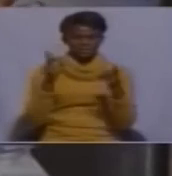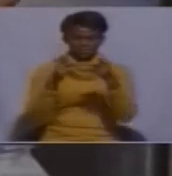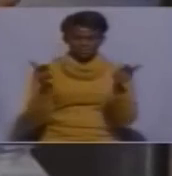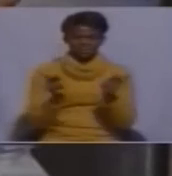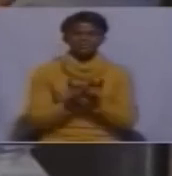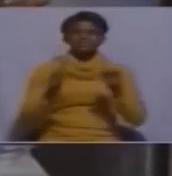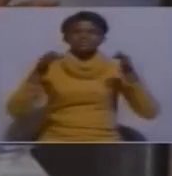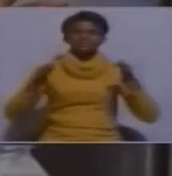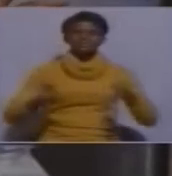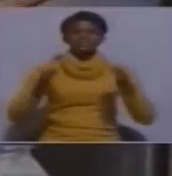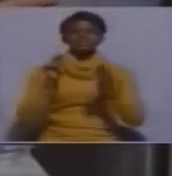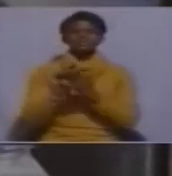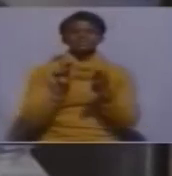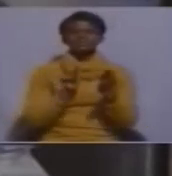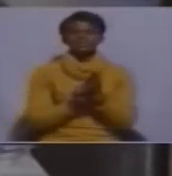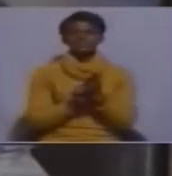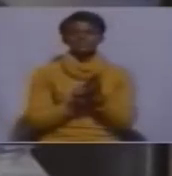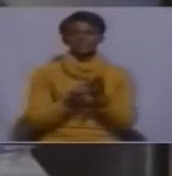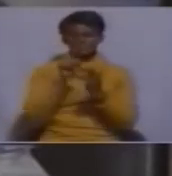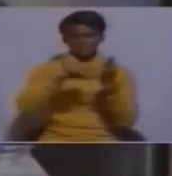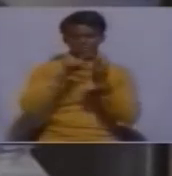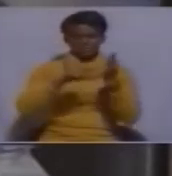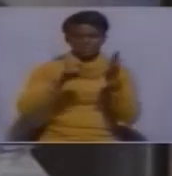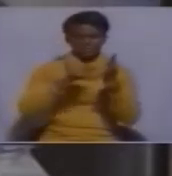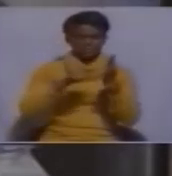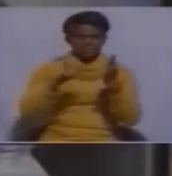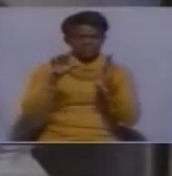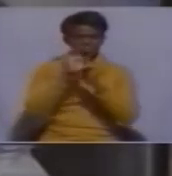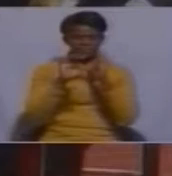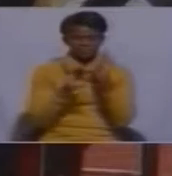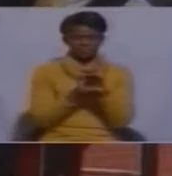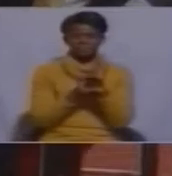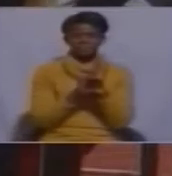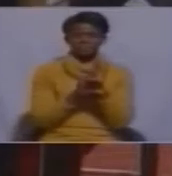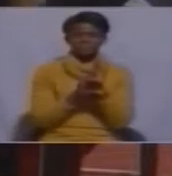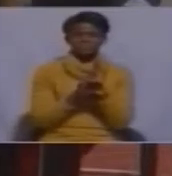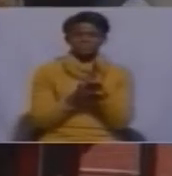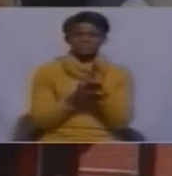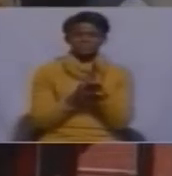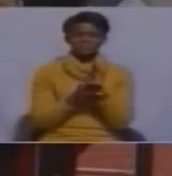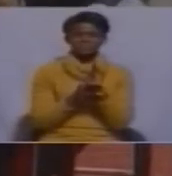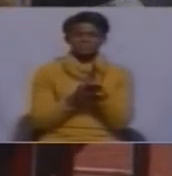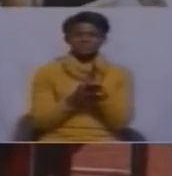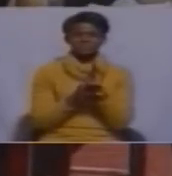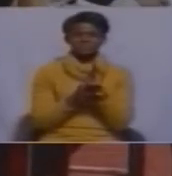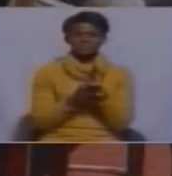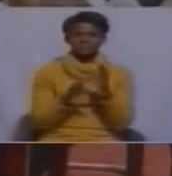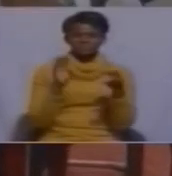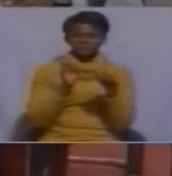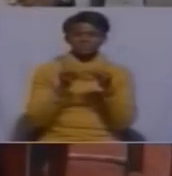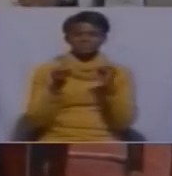judge-made laws in light of Article 7 of the amended Constitution. I want you to highlight that article. Yes, please. Article